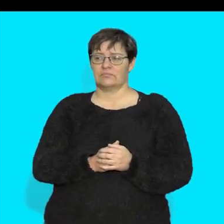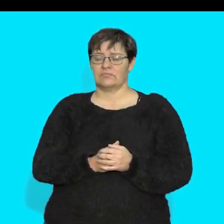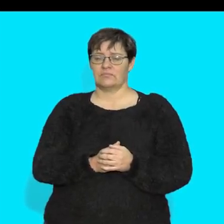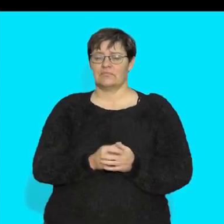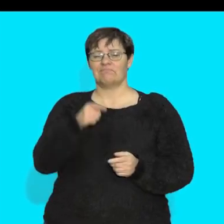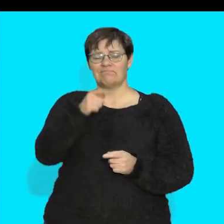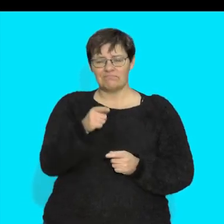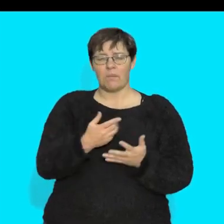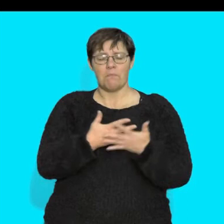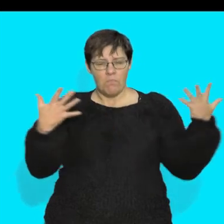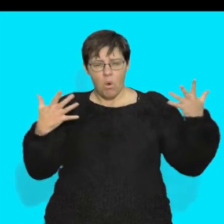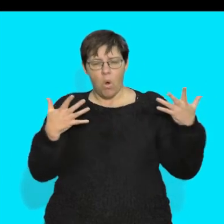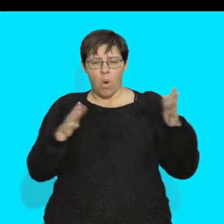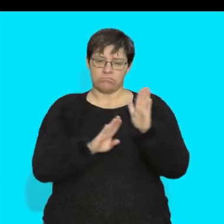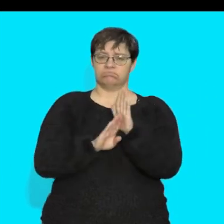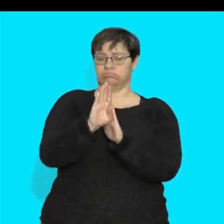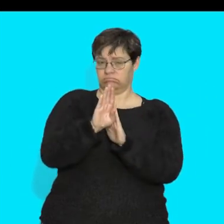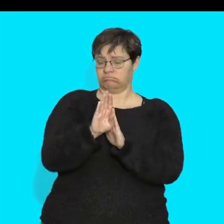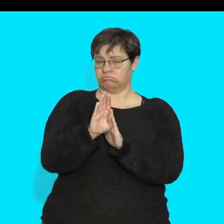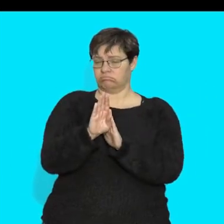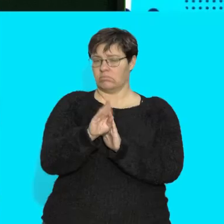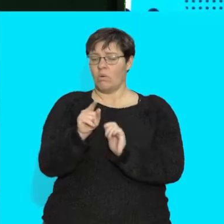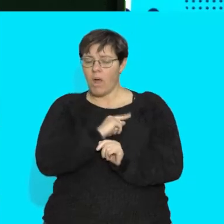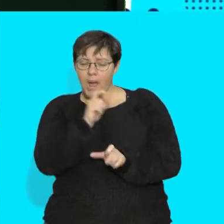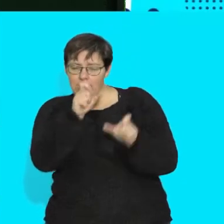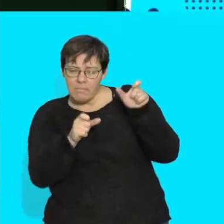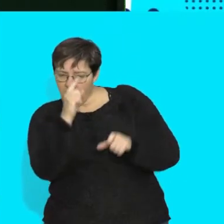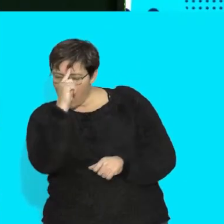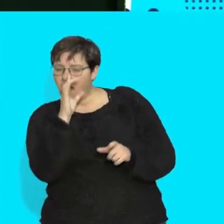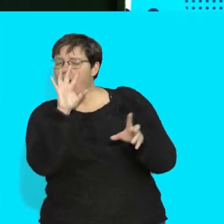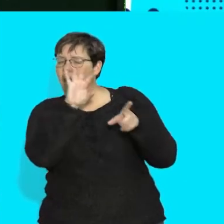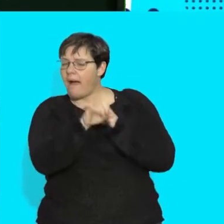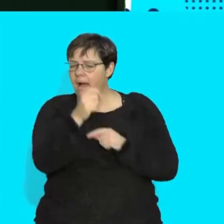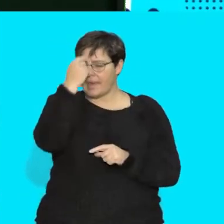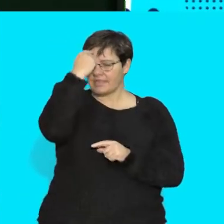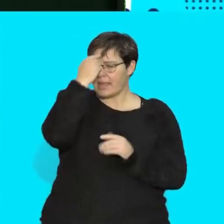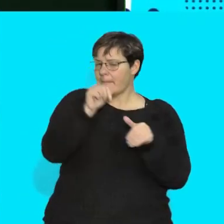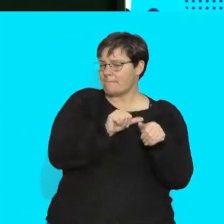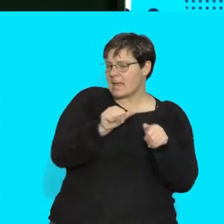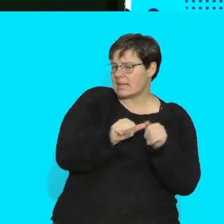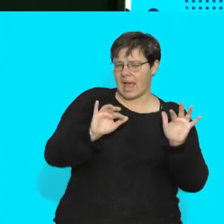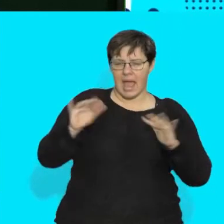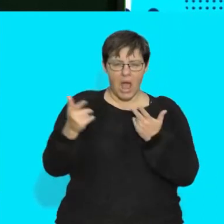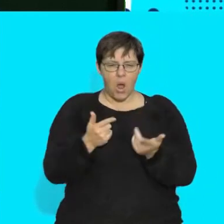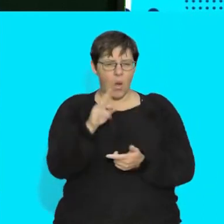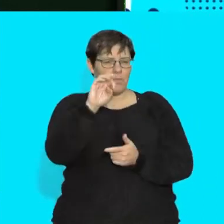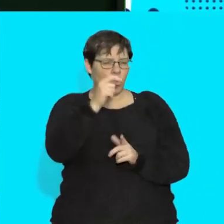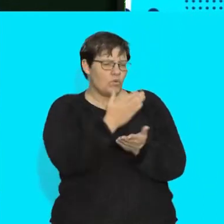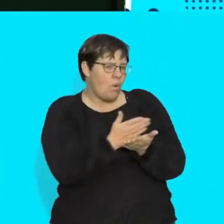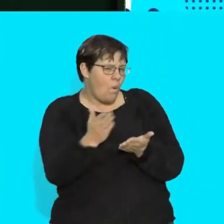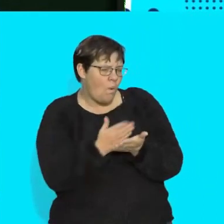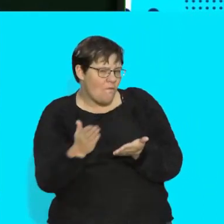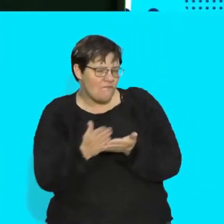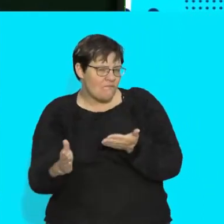more advanced as people started to think about it a little bit better. How could we get rid of the mercury? And they came up with